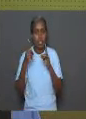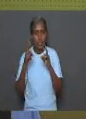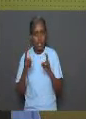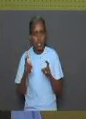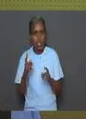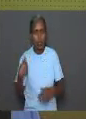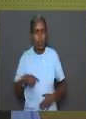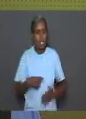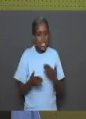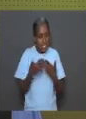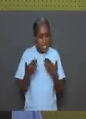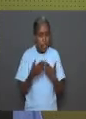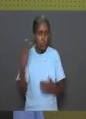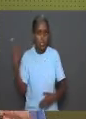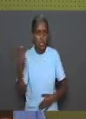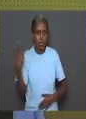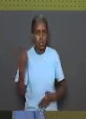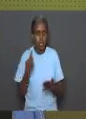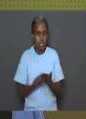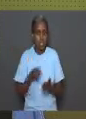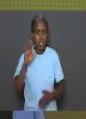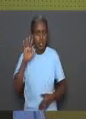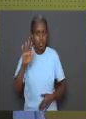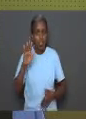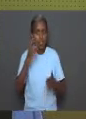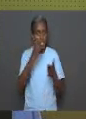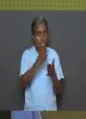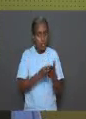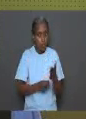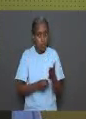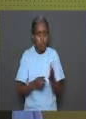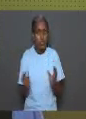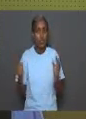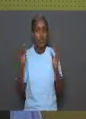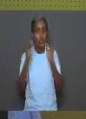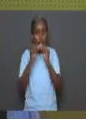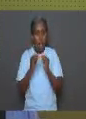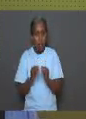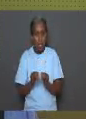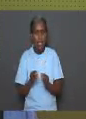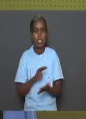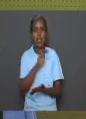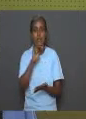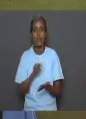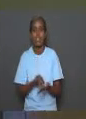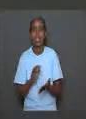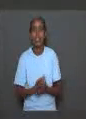we simply use these 5 scores to calculate the median.